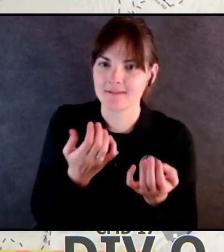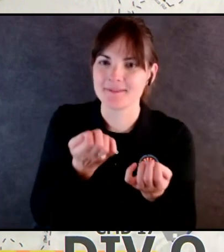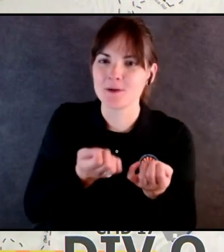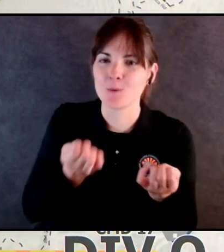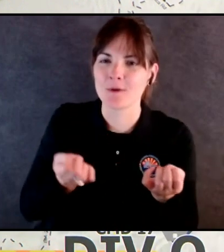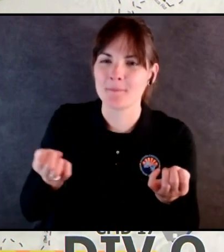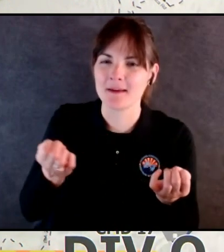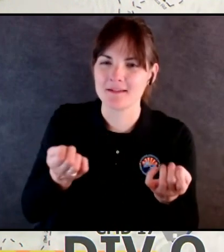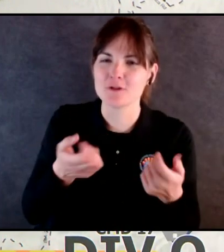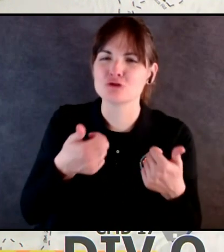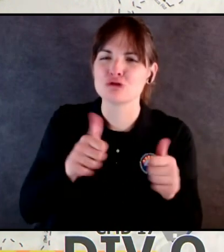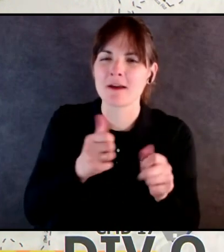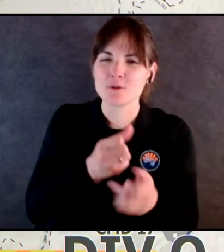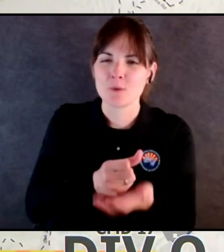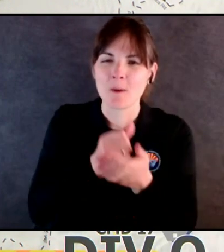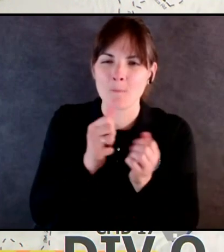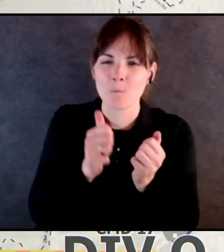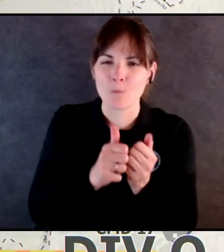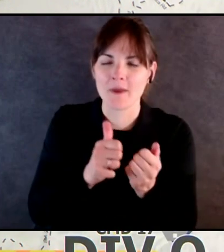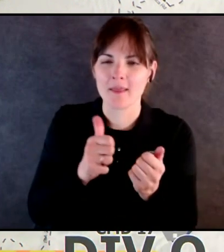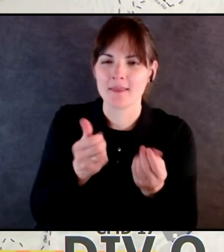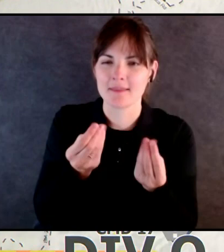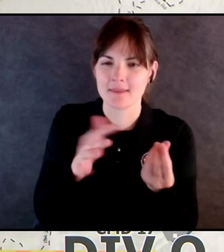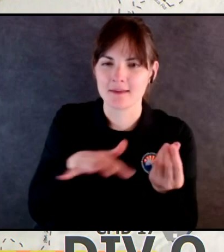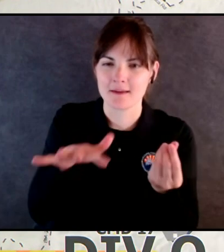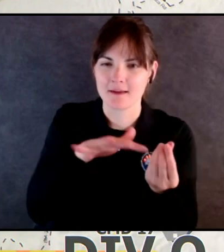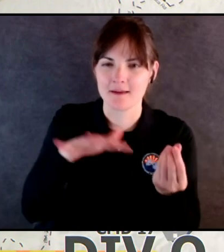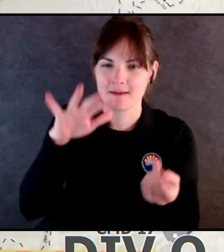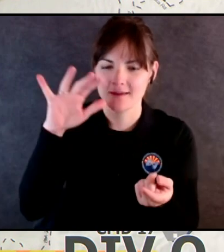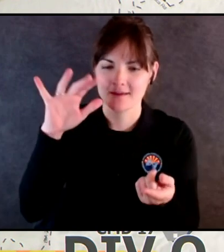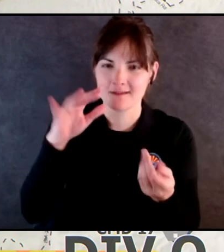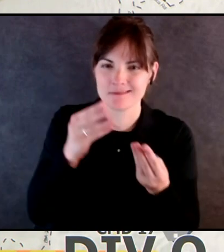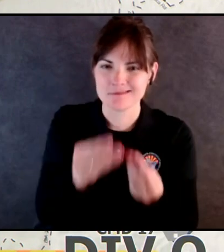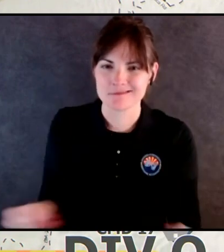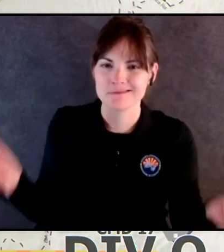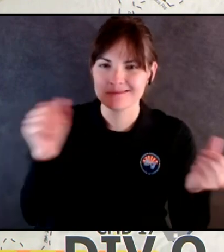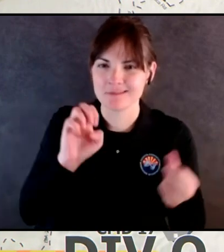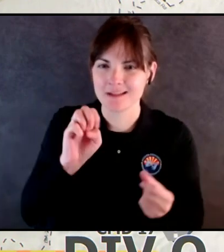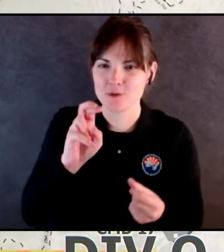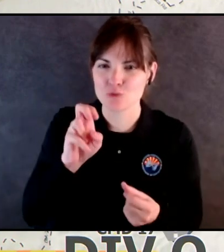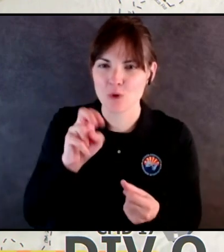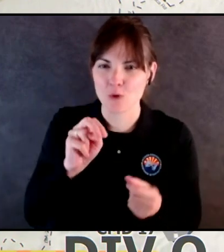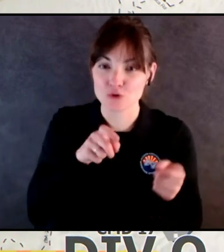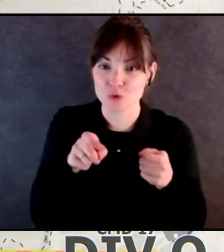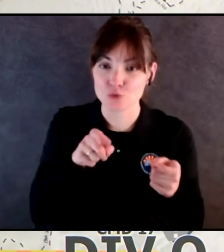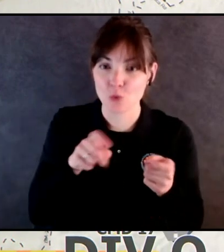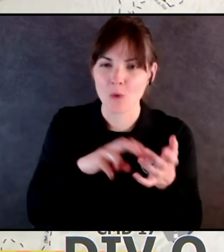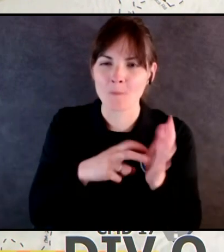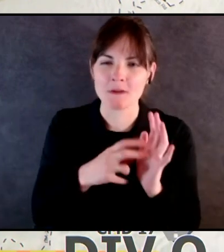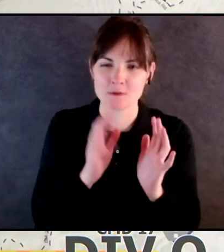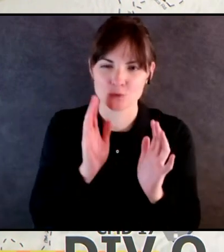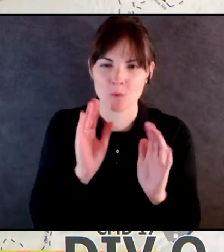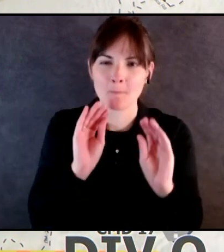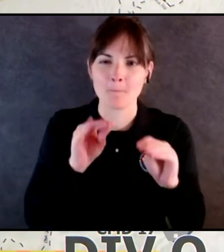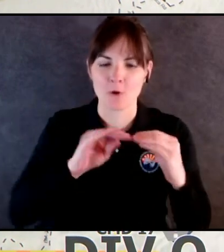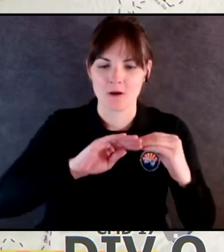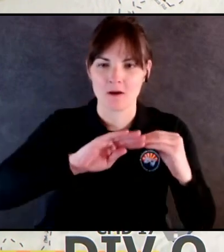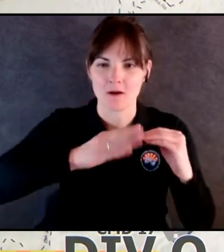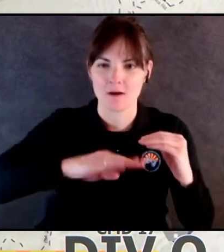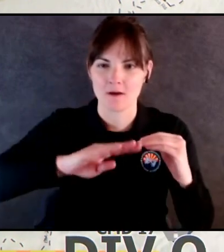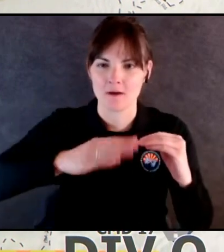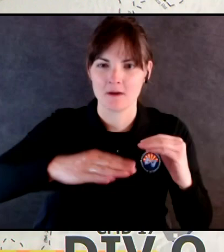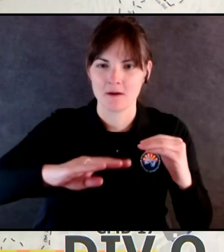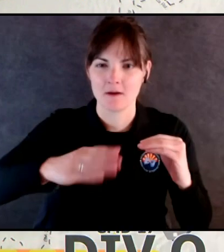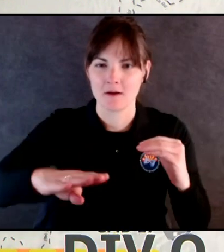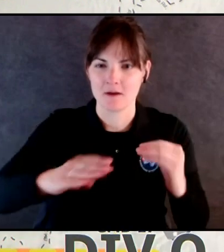erosion control and mitigation for rains to not damage the road bed that's been installed there.